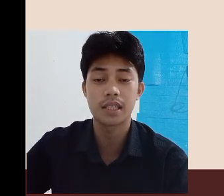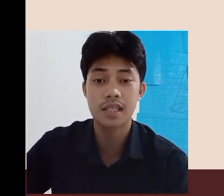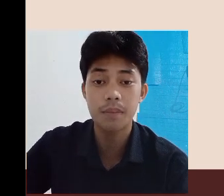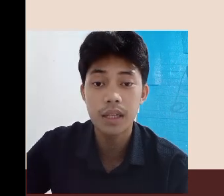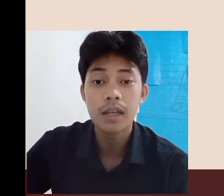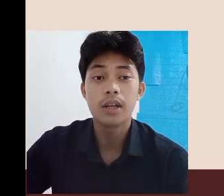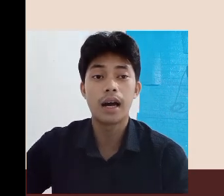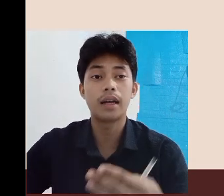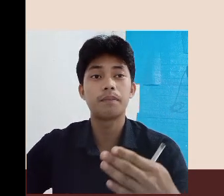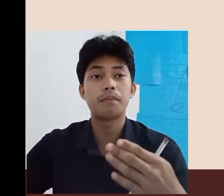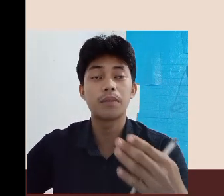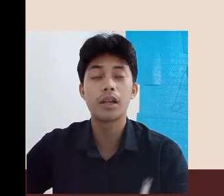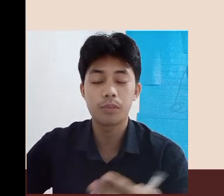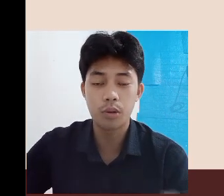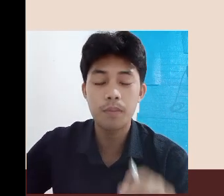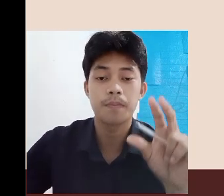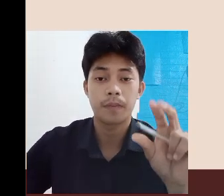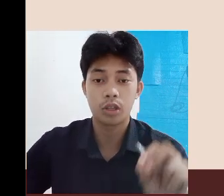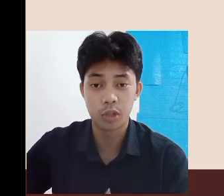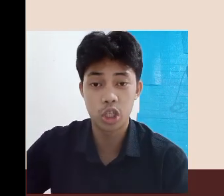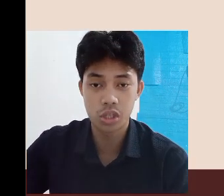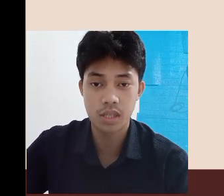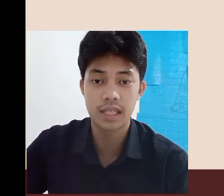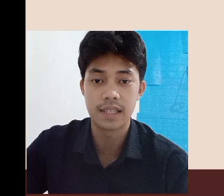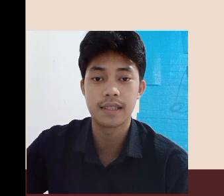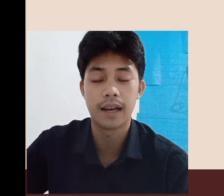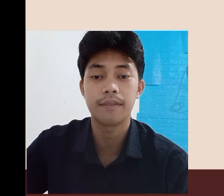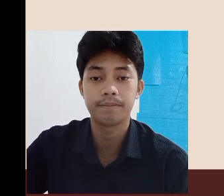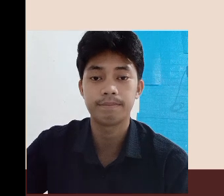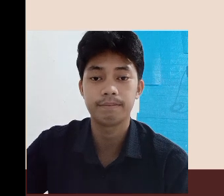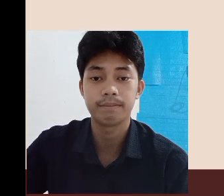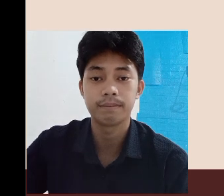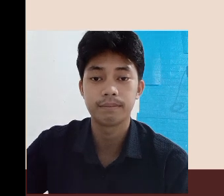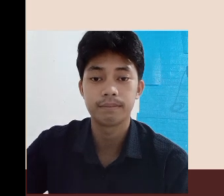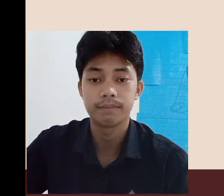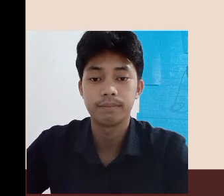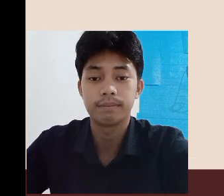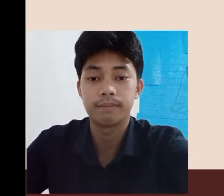yung sinasabi and ma-develop yung communication skills nila.